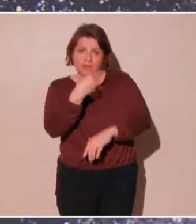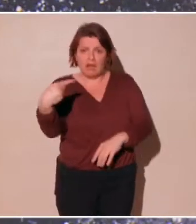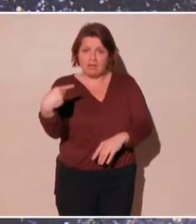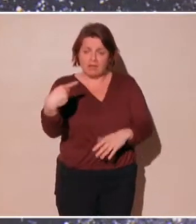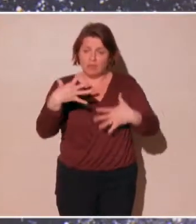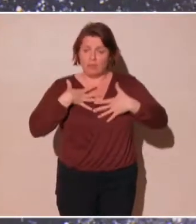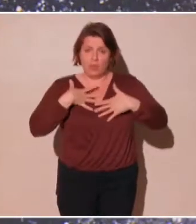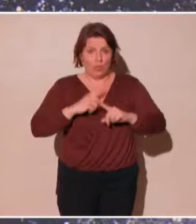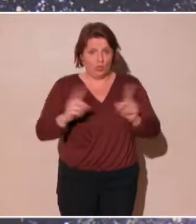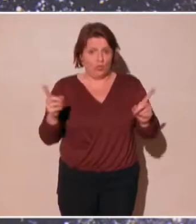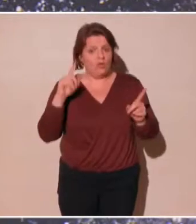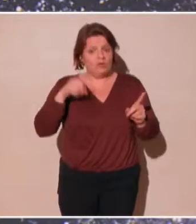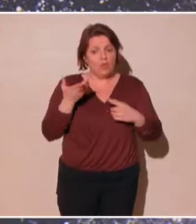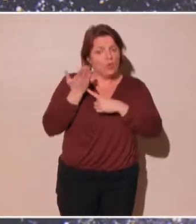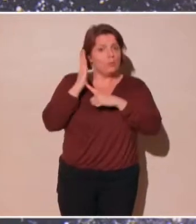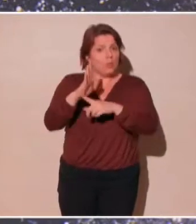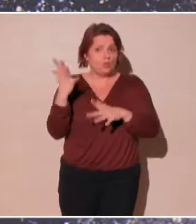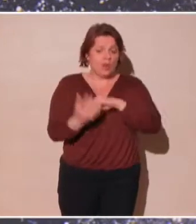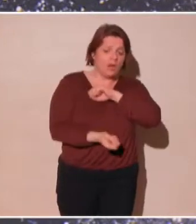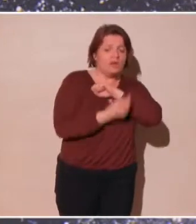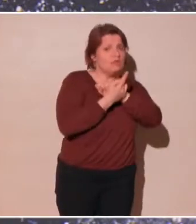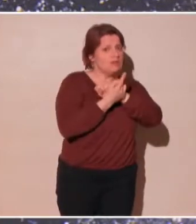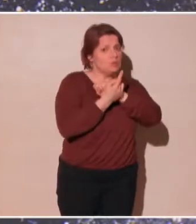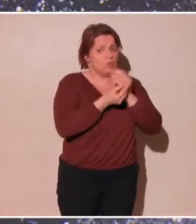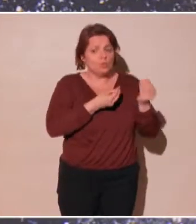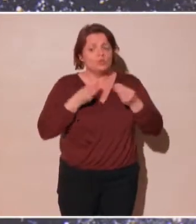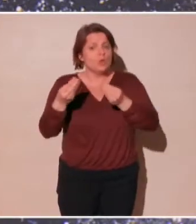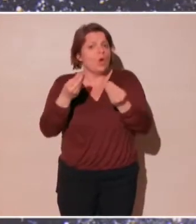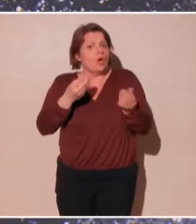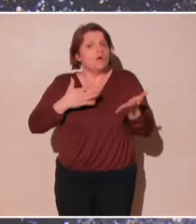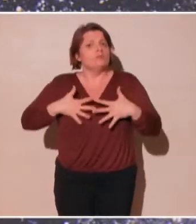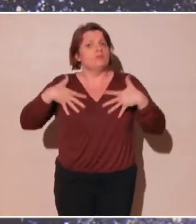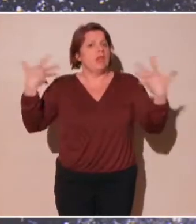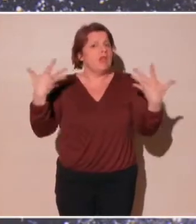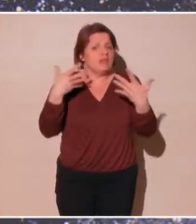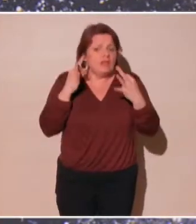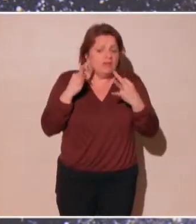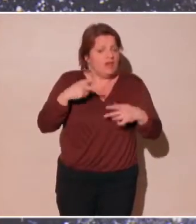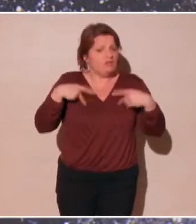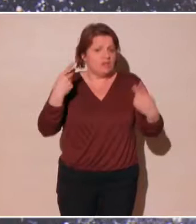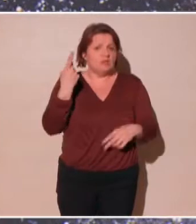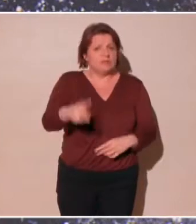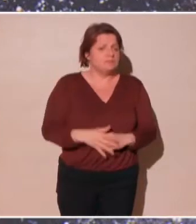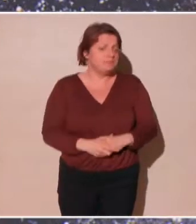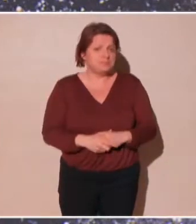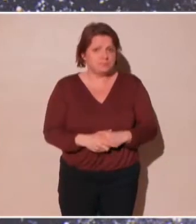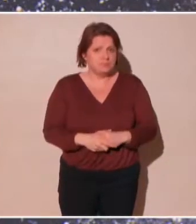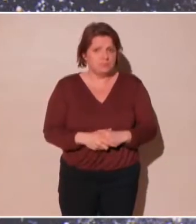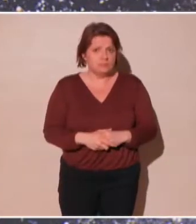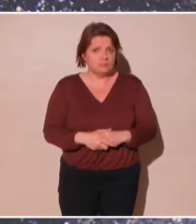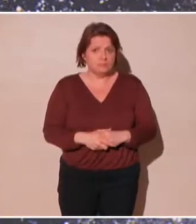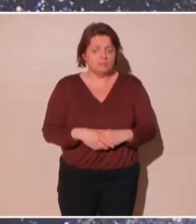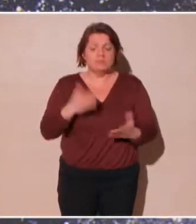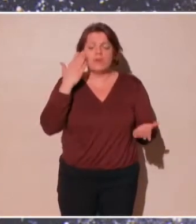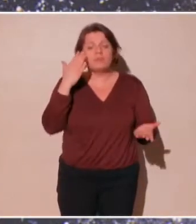particularly negative. Well, if we want to do so, we need to show them that these innovations also trigger well-being for them and not just problems for